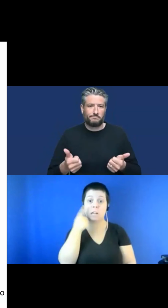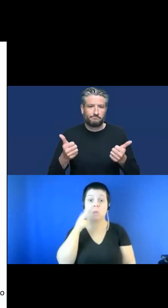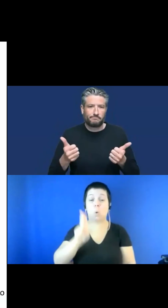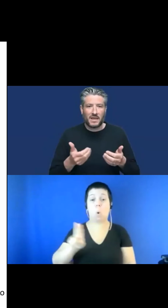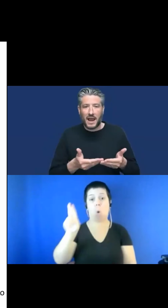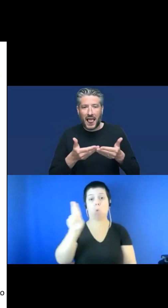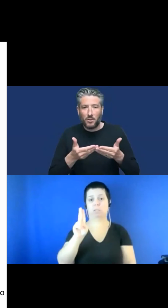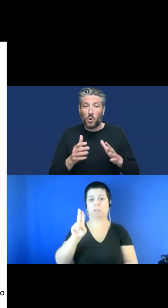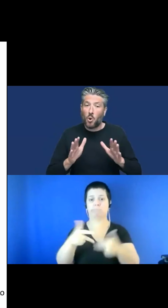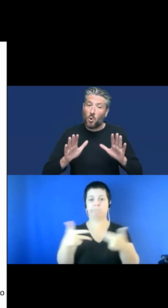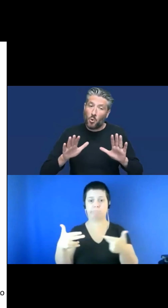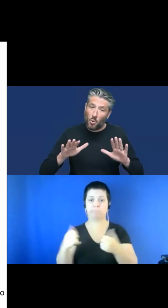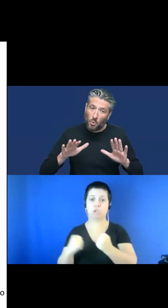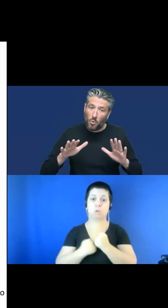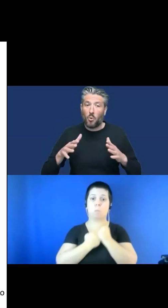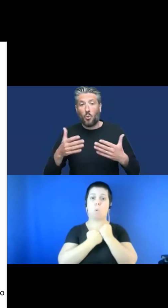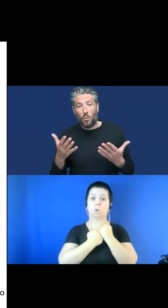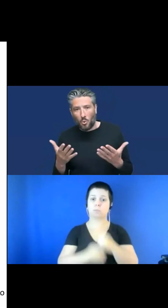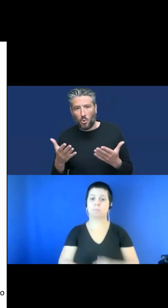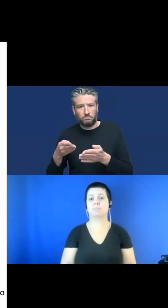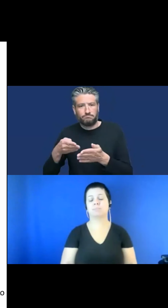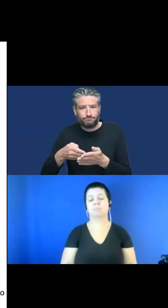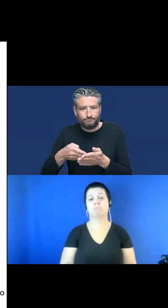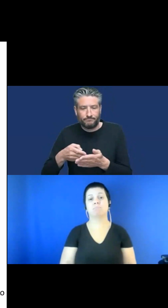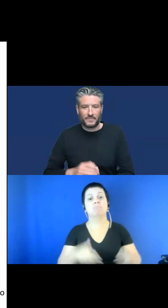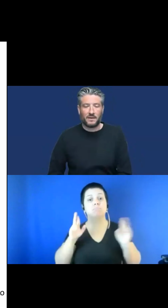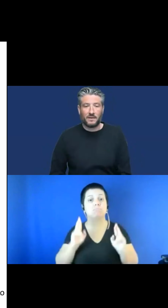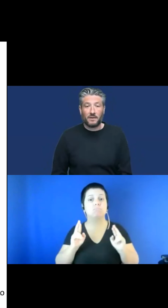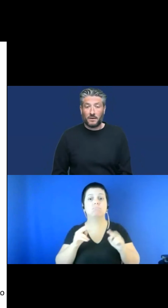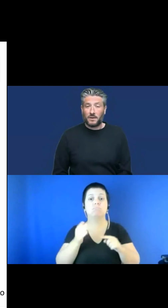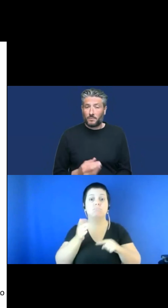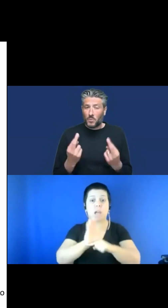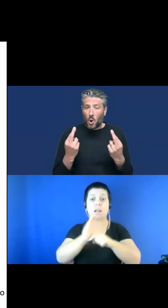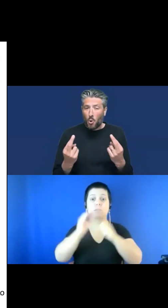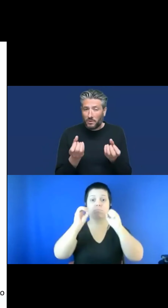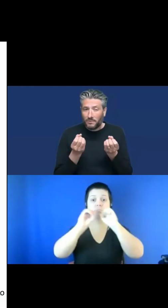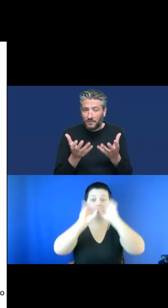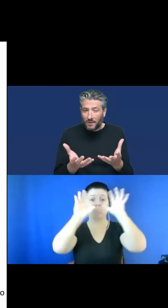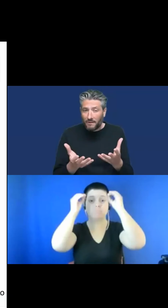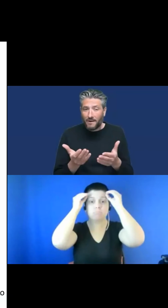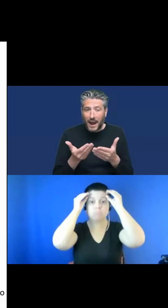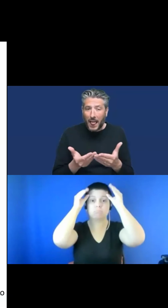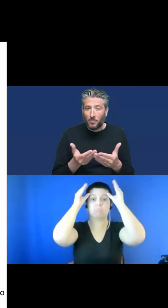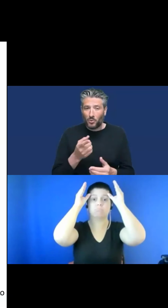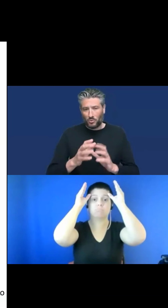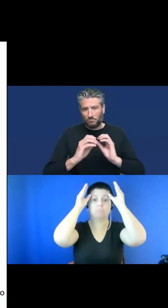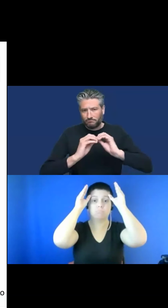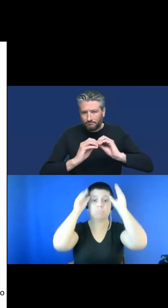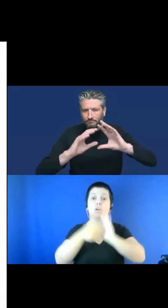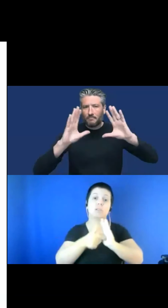presentation has motivated you to look deeper into this topic and to explore some of the articles that are available